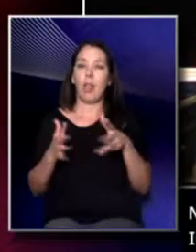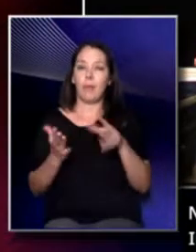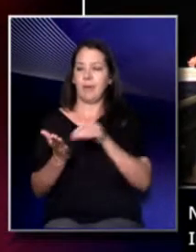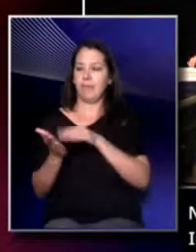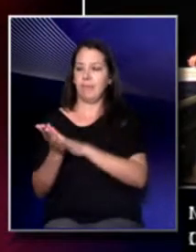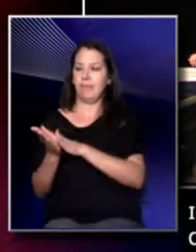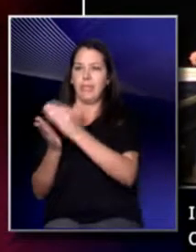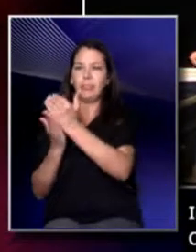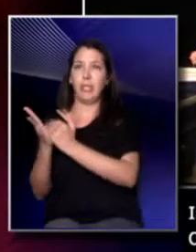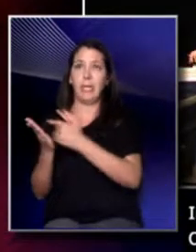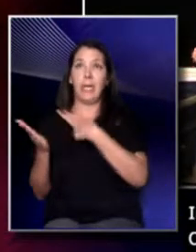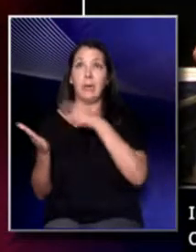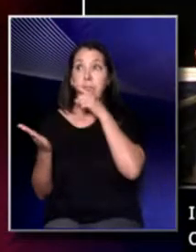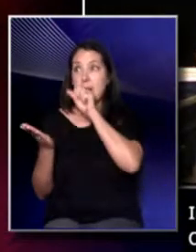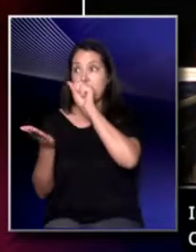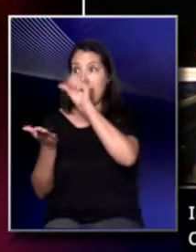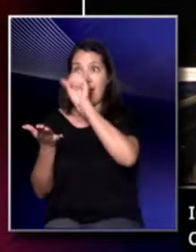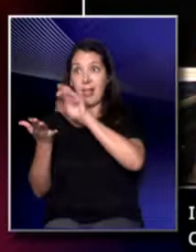not going to list them all.